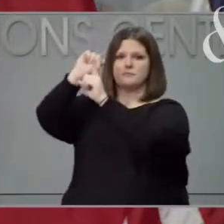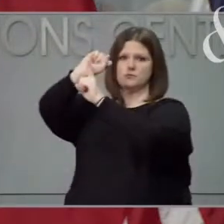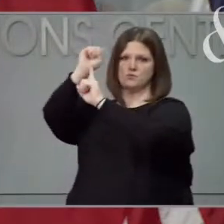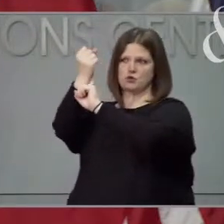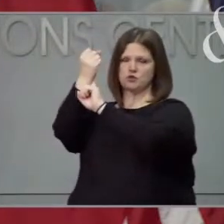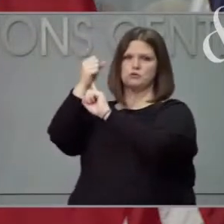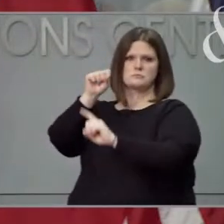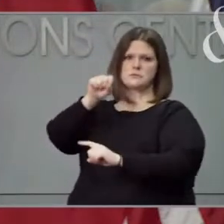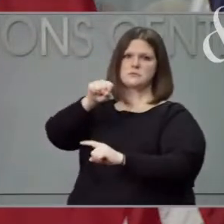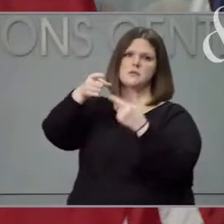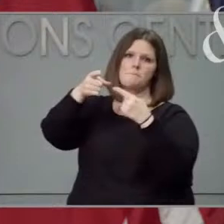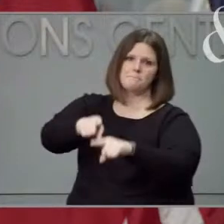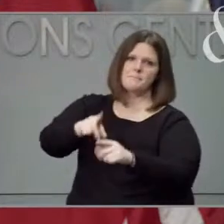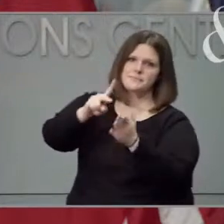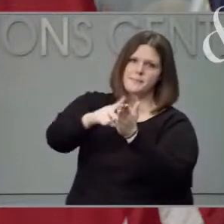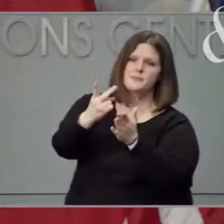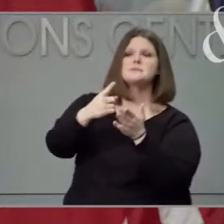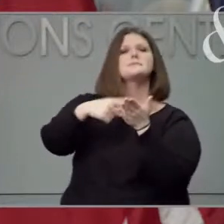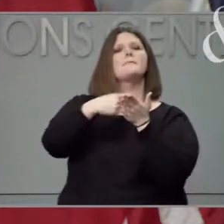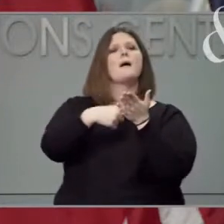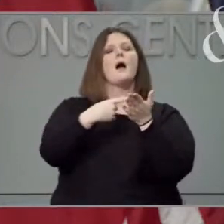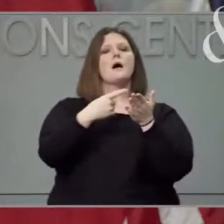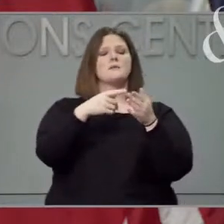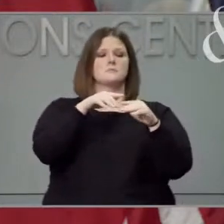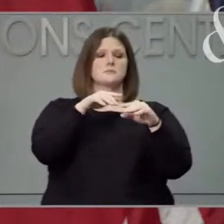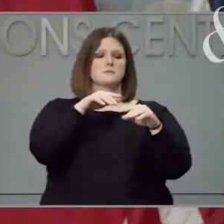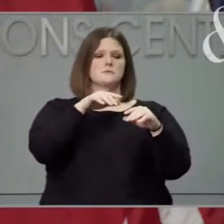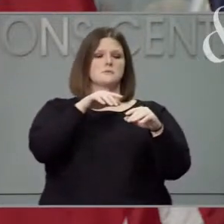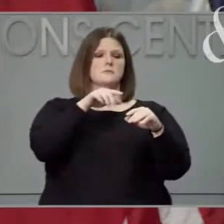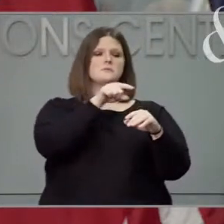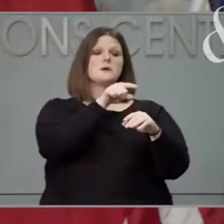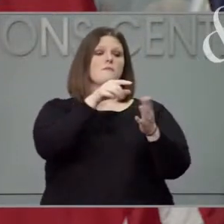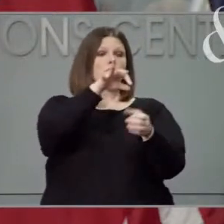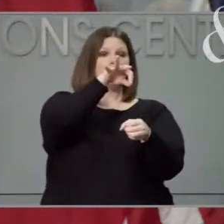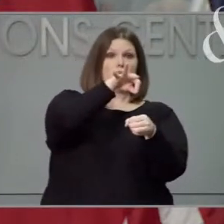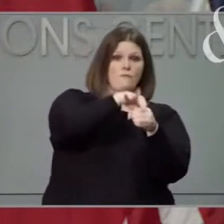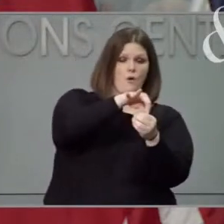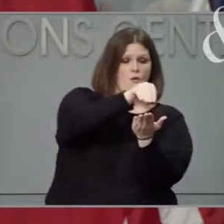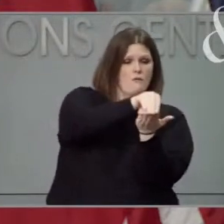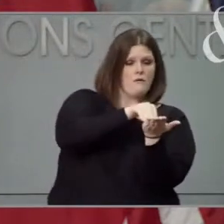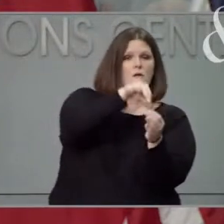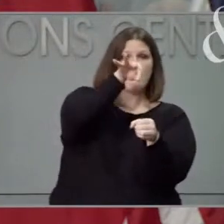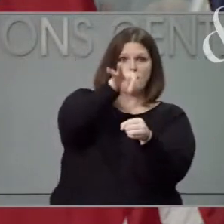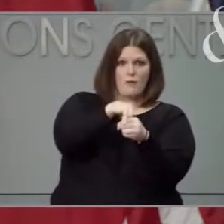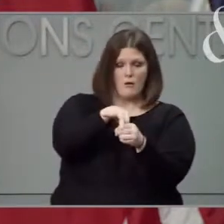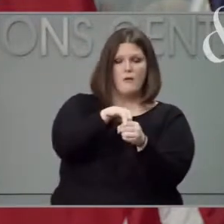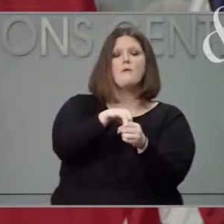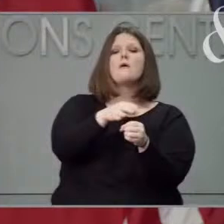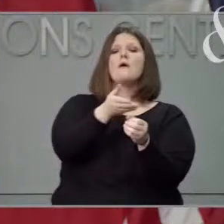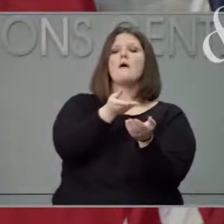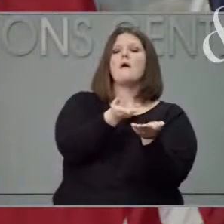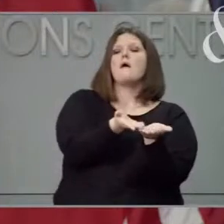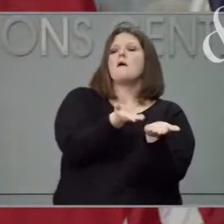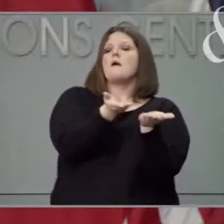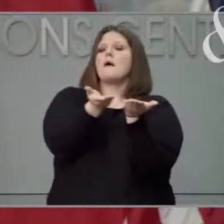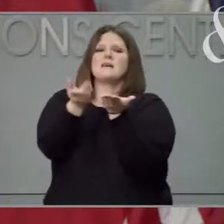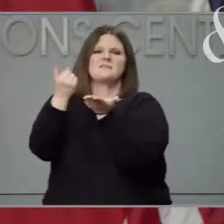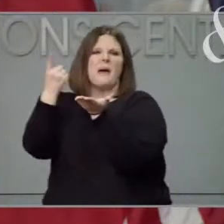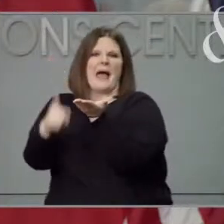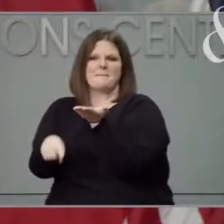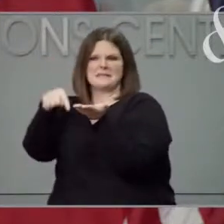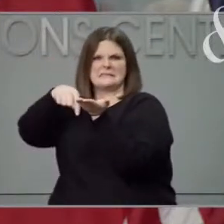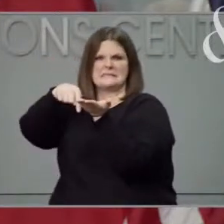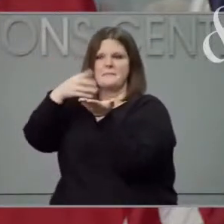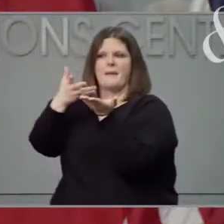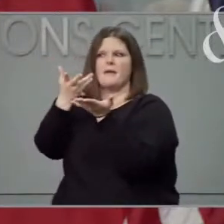is about the in transit of the ballot arriving to the County Board of Elections, and when it would and the